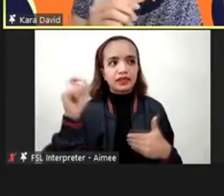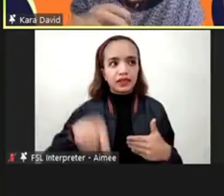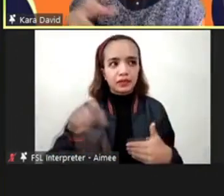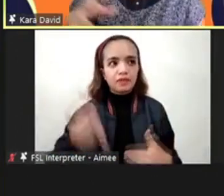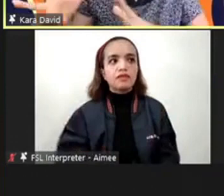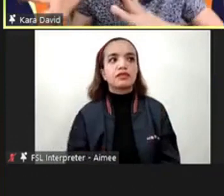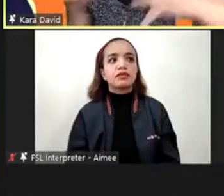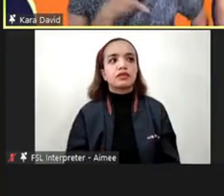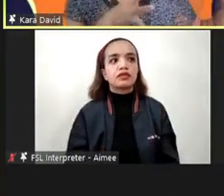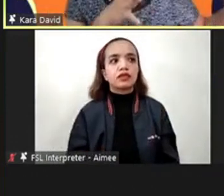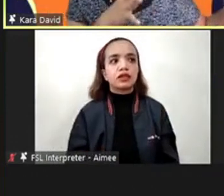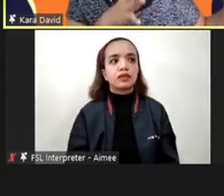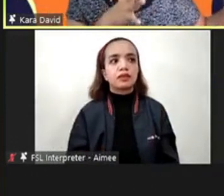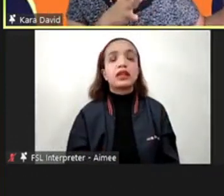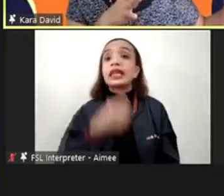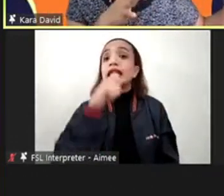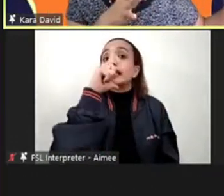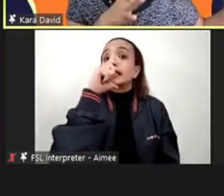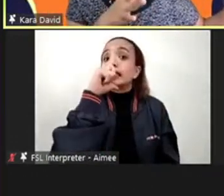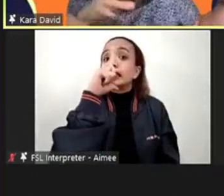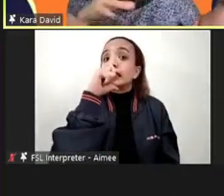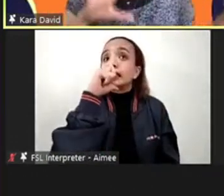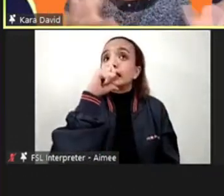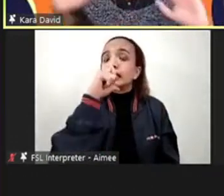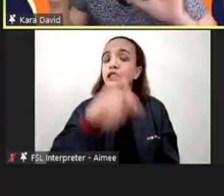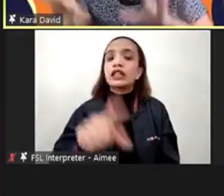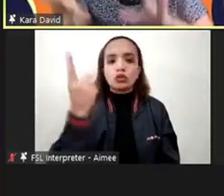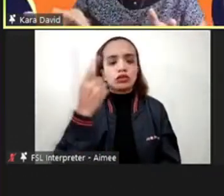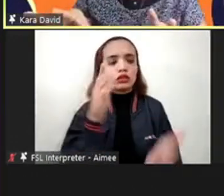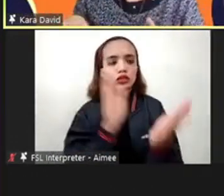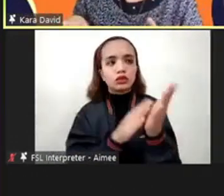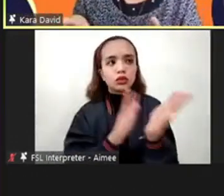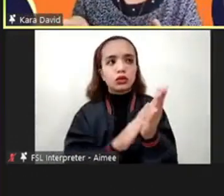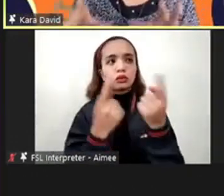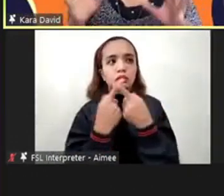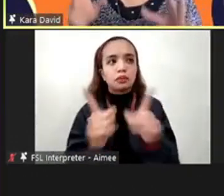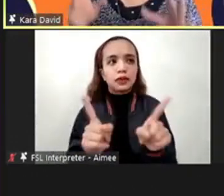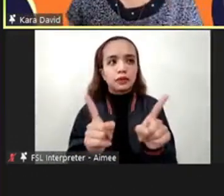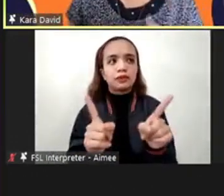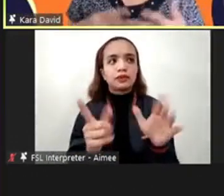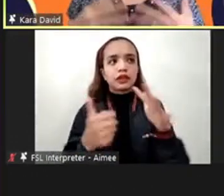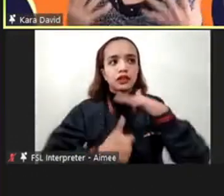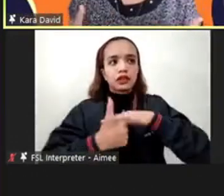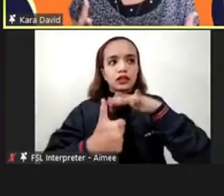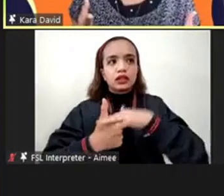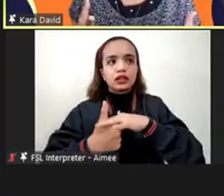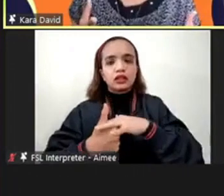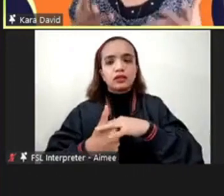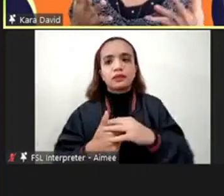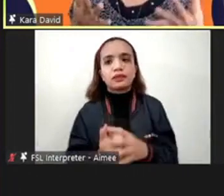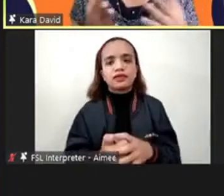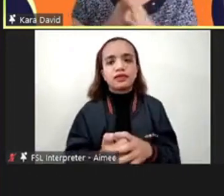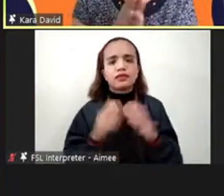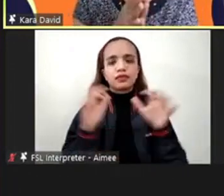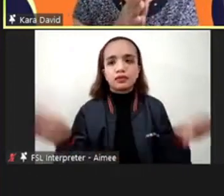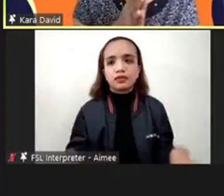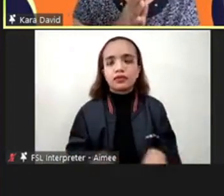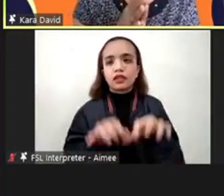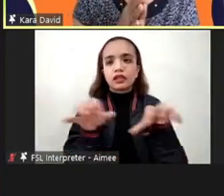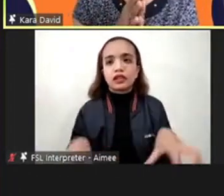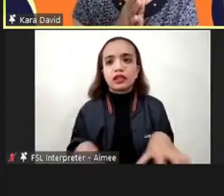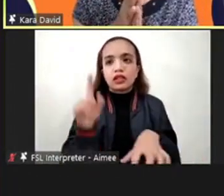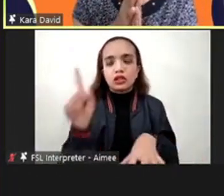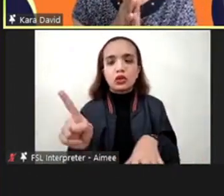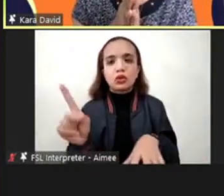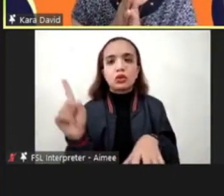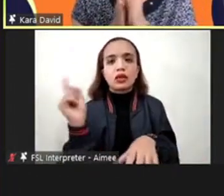So, hindi lang siya sa academe, talagang lumalabas din siya talaga on field. For her efforts, she was named Outstanding